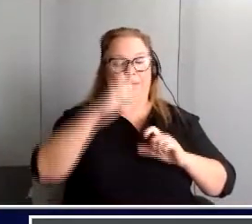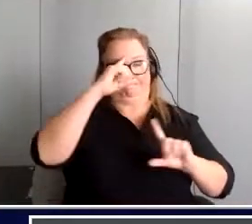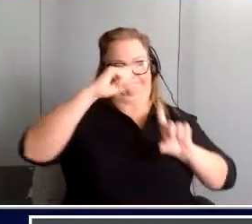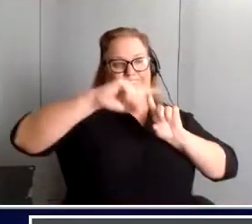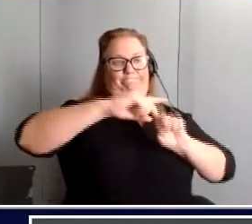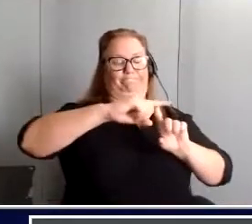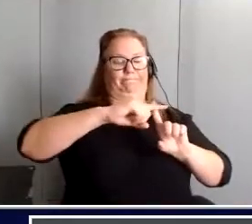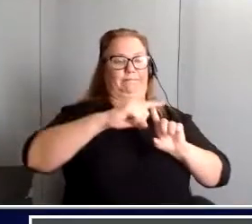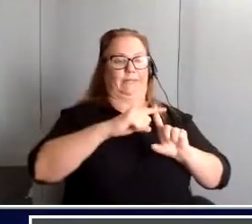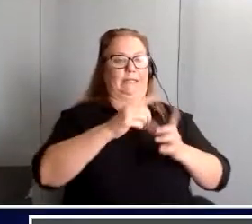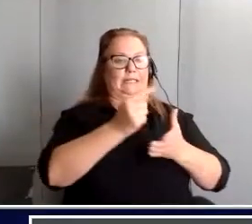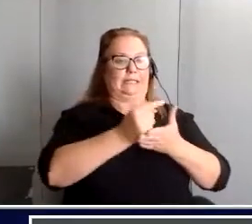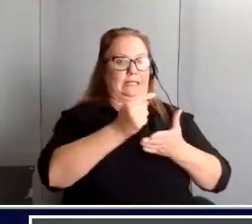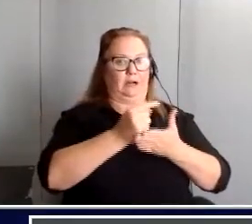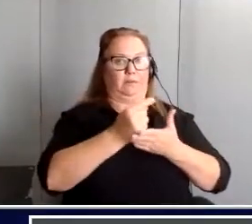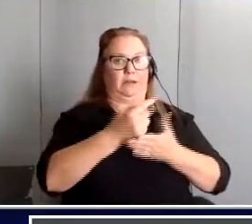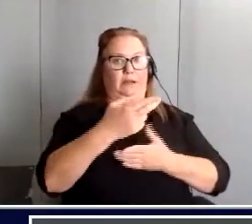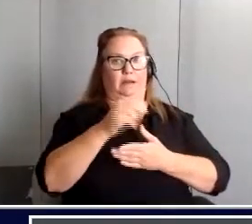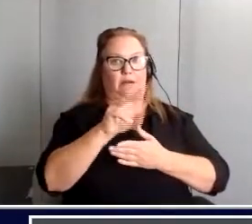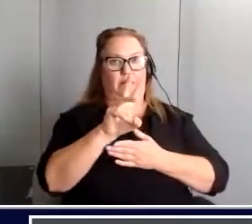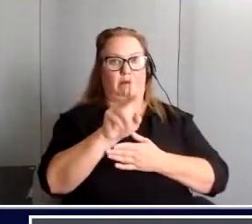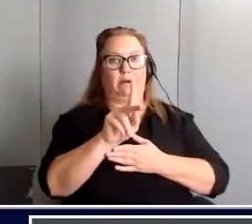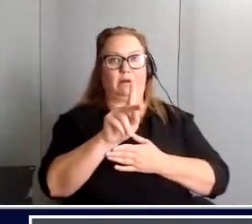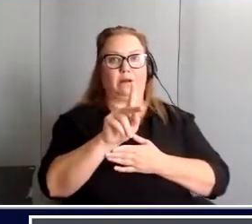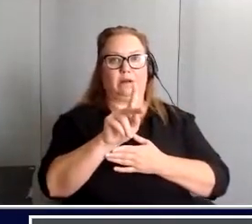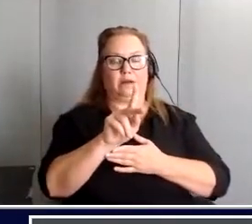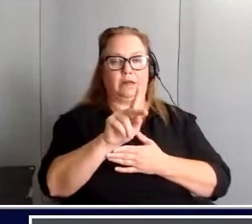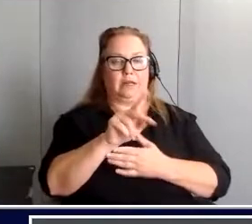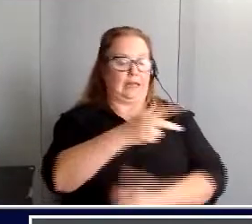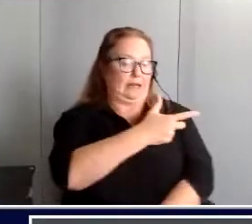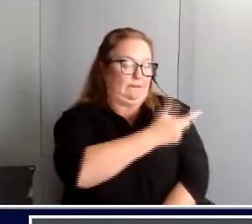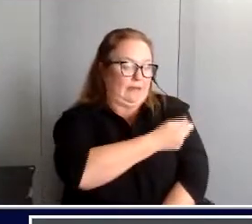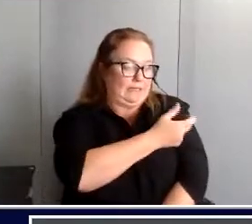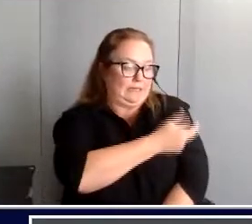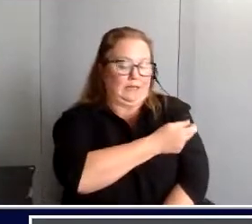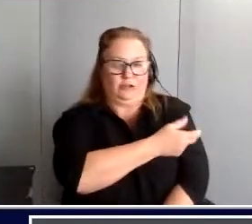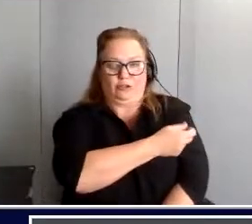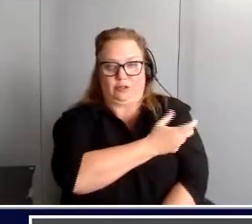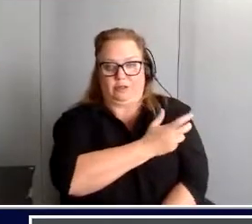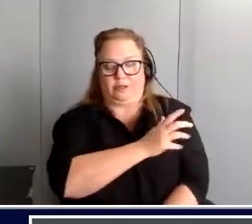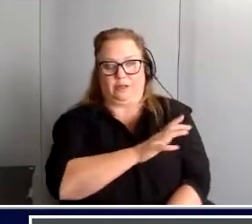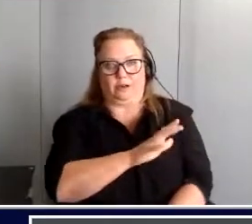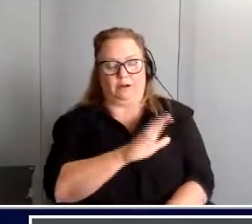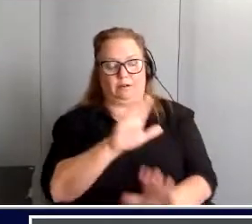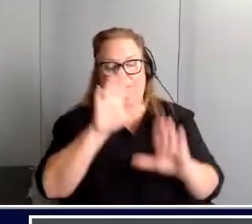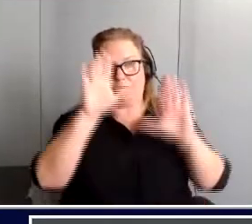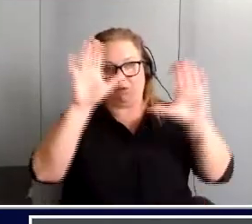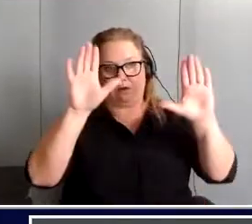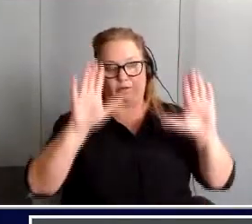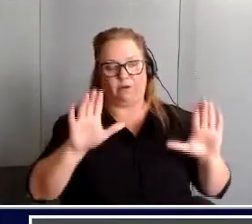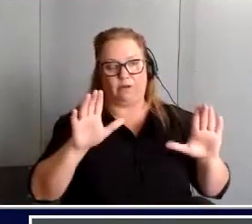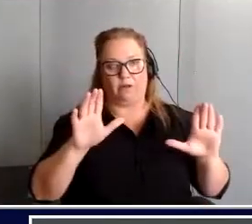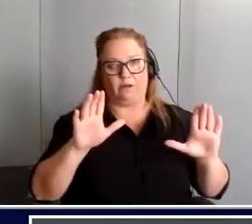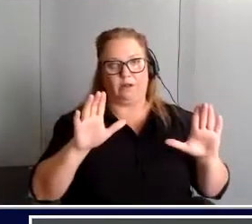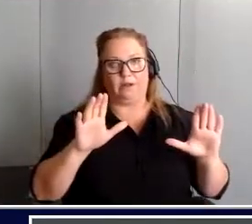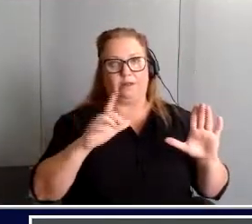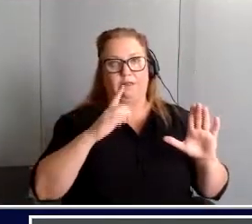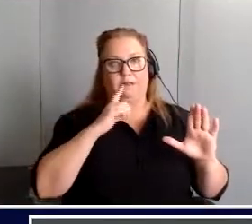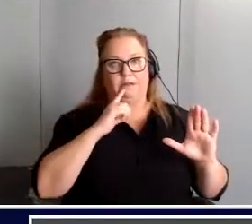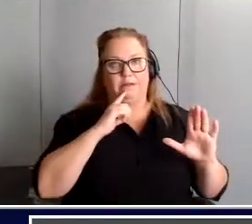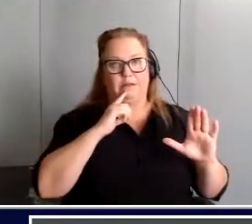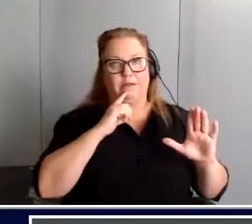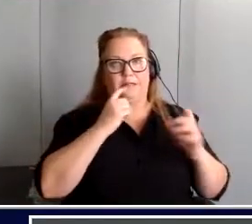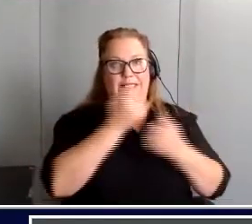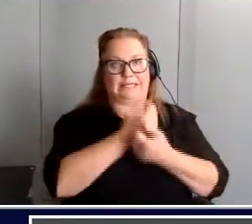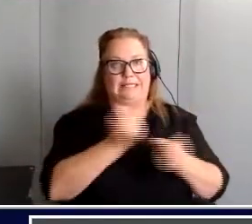of therapy, Hawkeye, and because of vaccinations that are incredibly effective, and just to say it one more time, are some of the